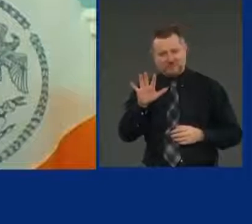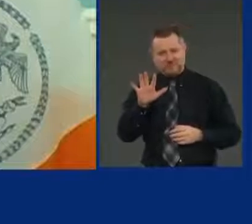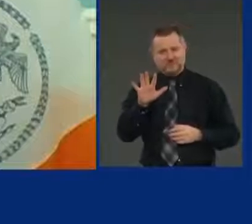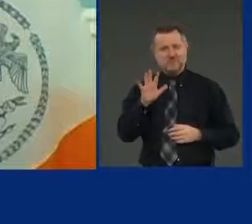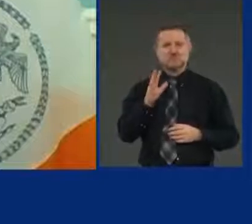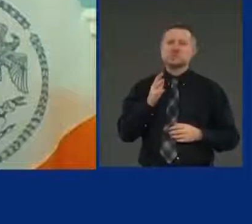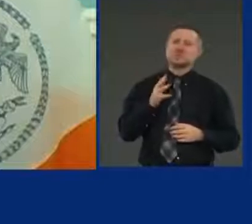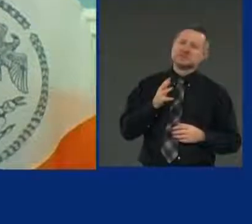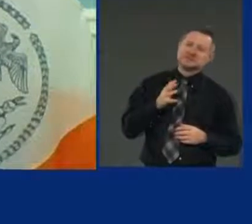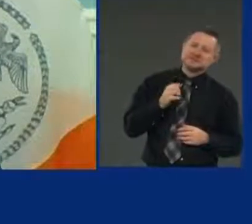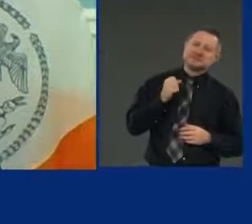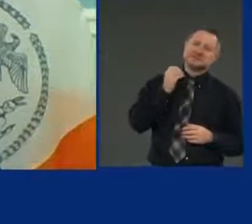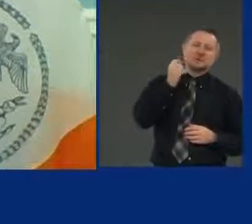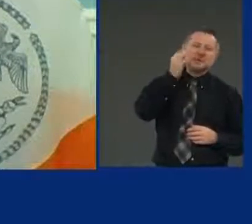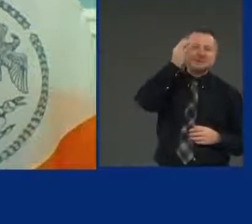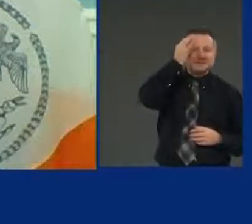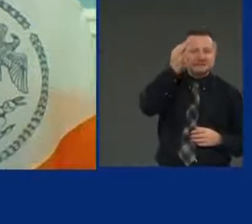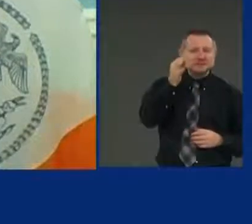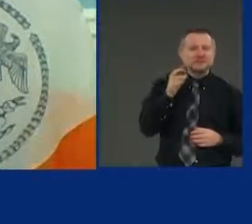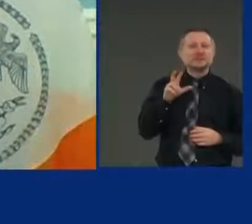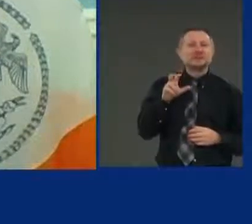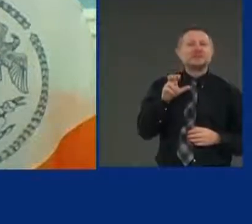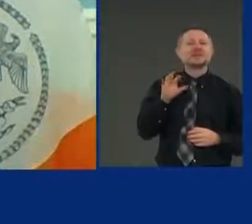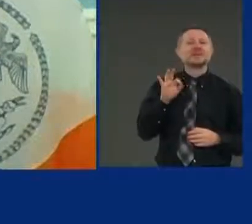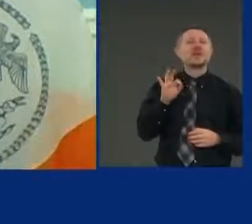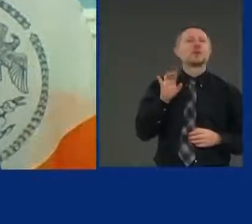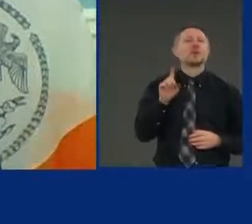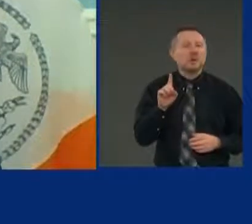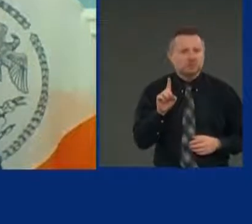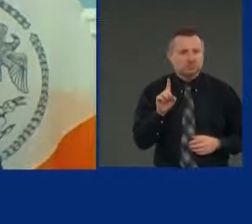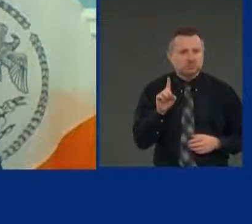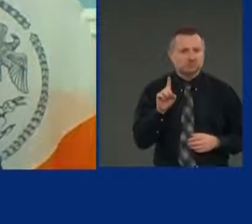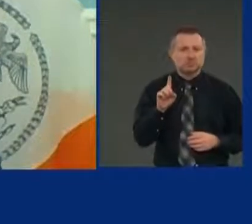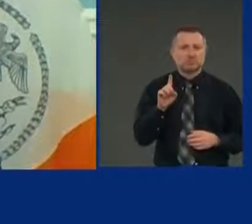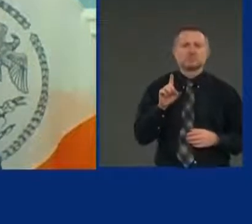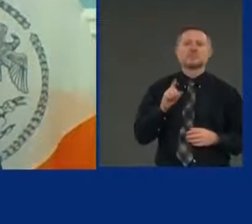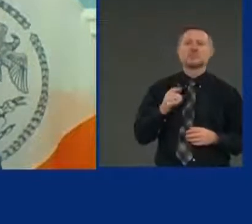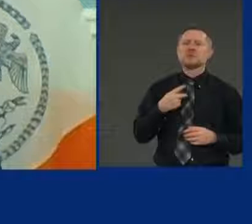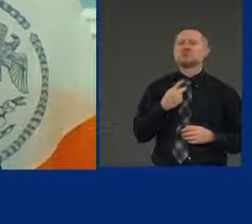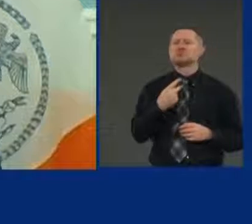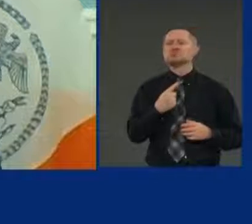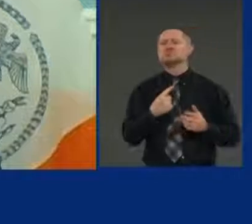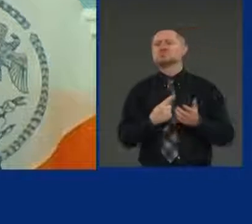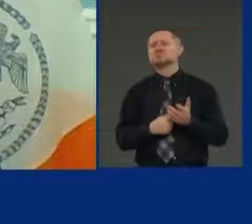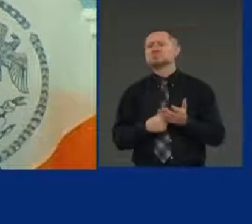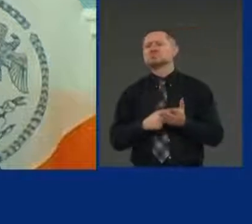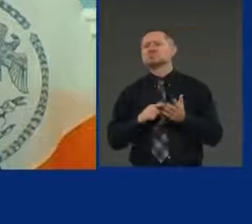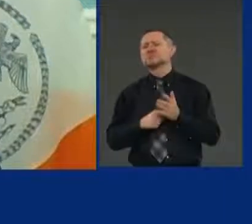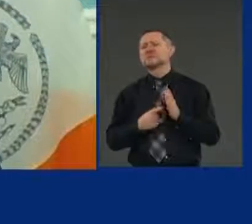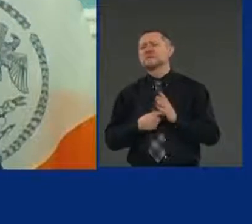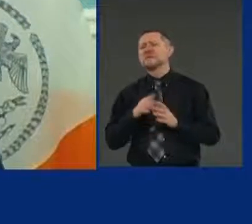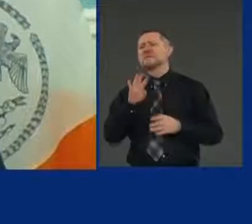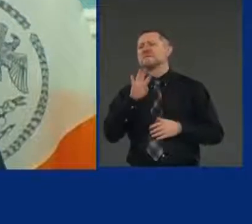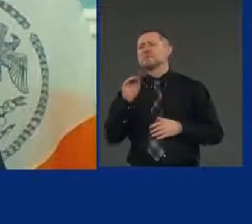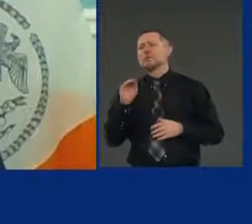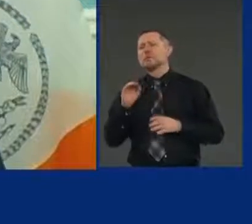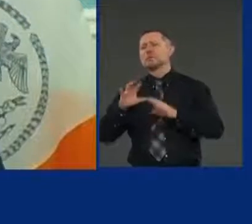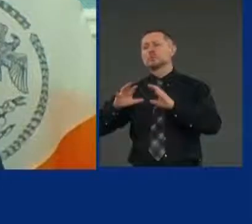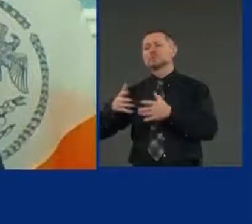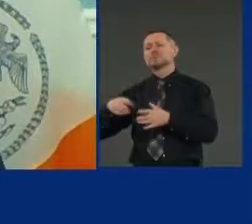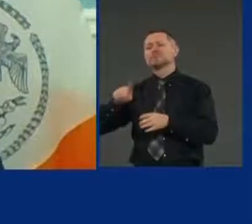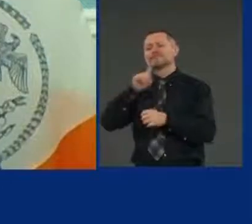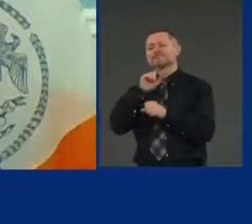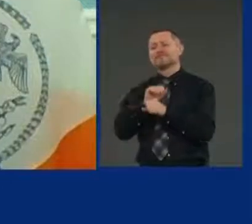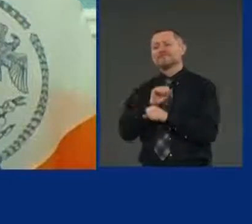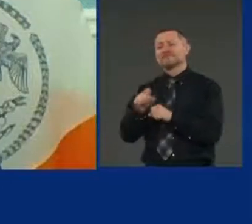at 391 patients. But as you and I have discussed, we've got about 40 patients that actually can be cared